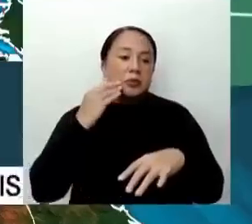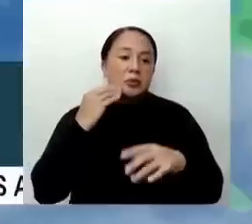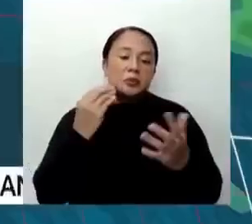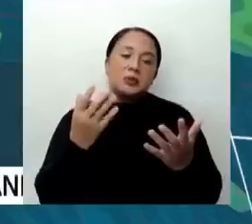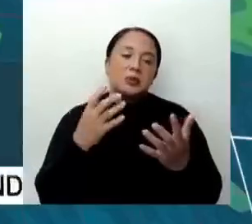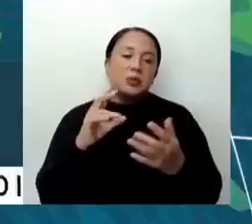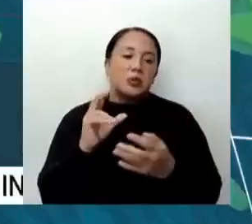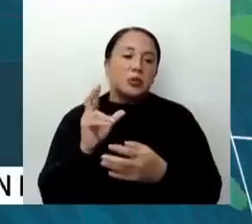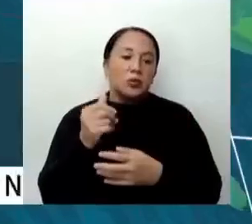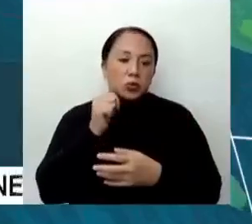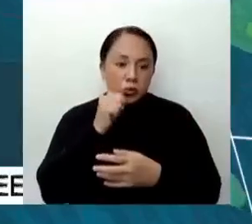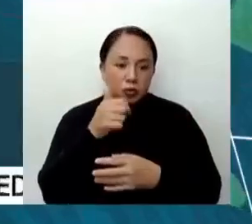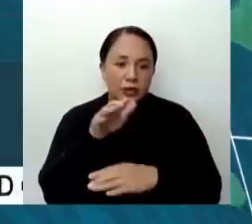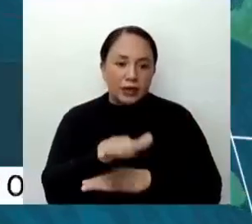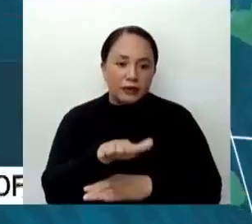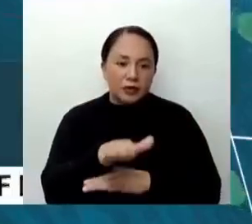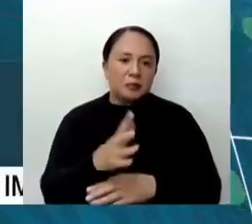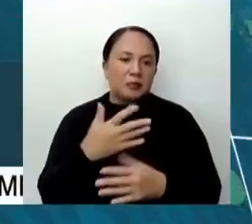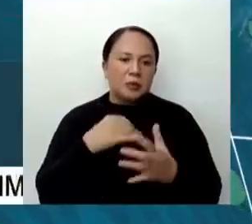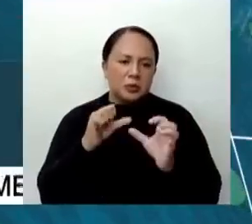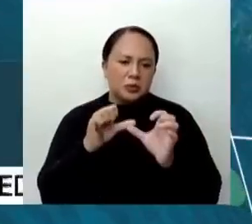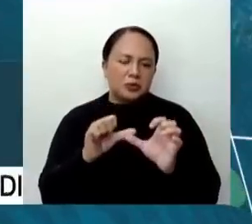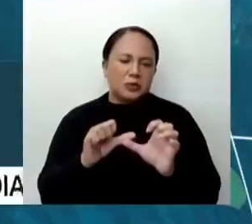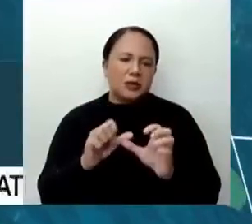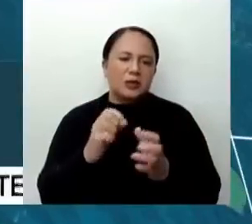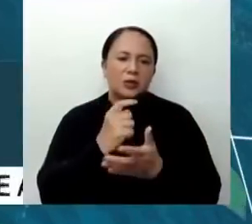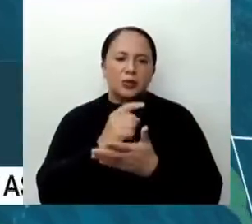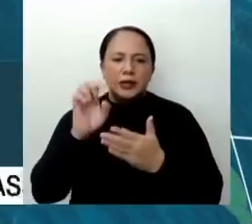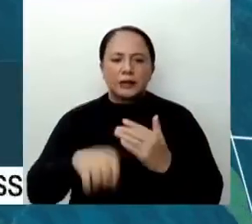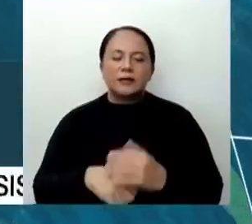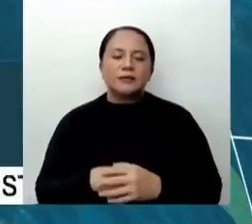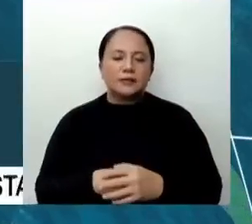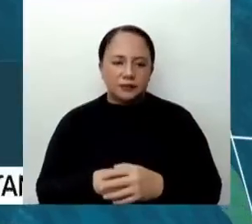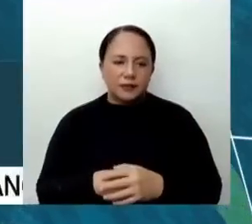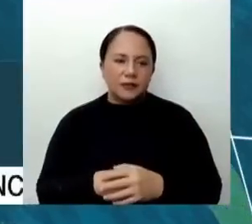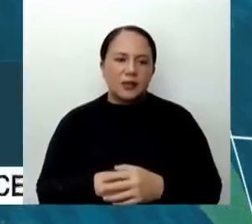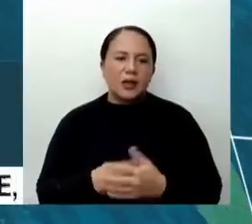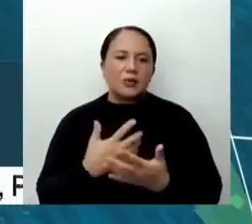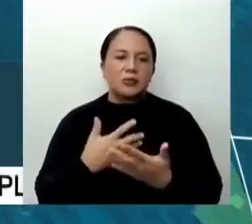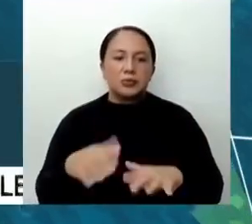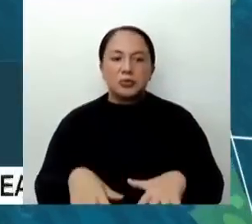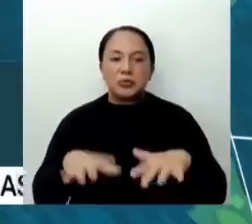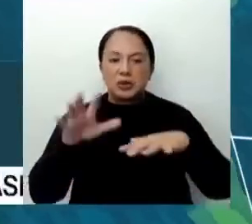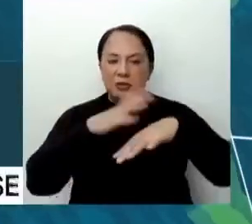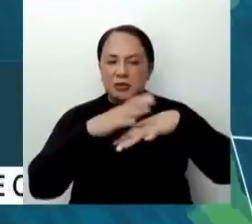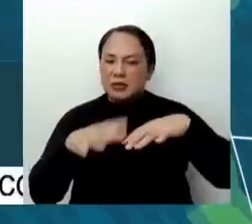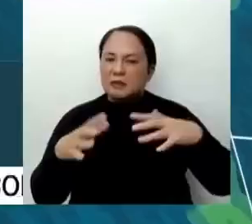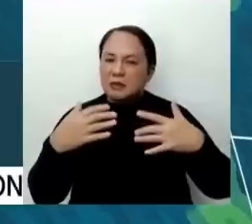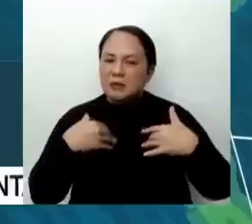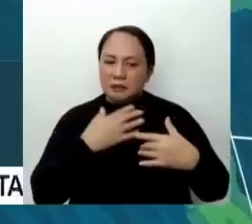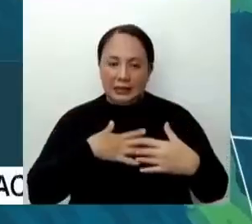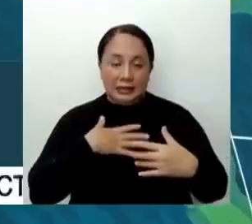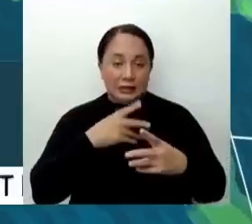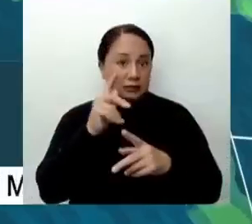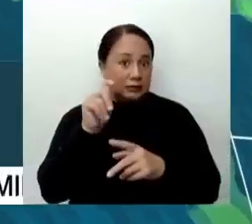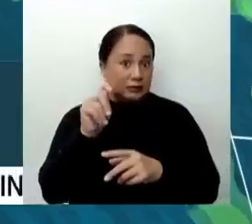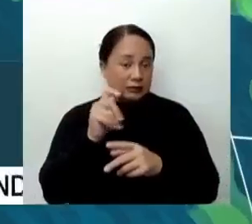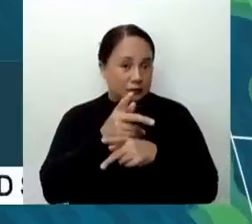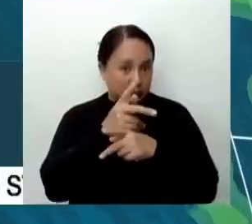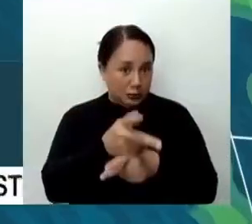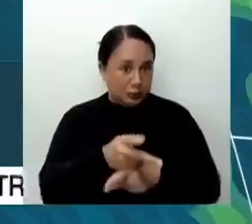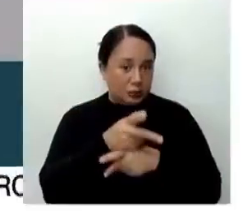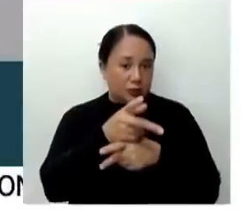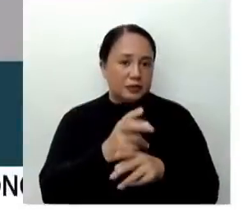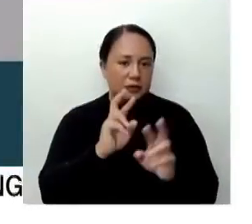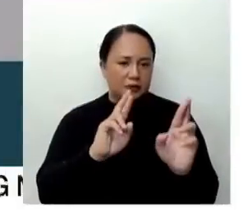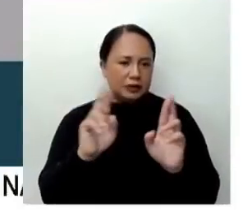winds tomorrow afternoon and may persist until the weekend. Flooding and landslides are likely, so please take care and be ready,